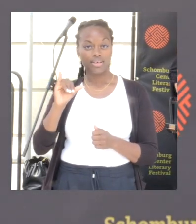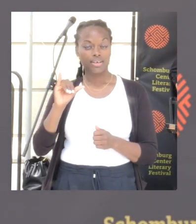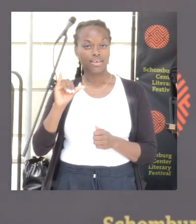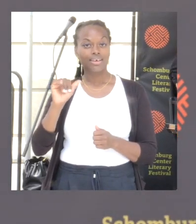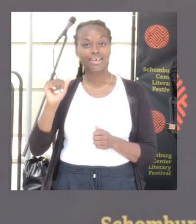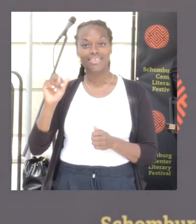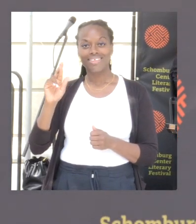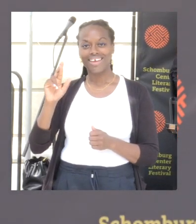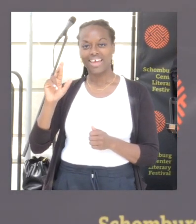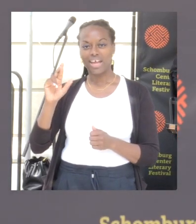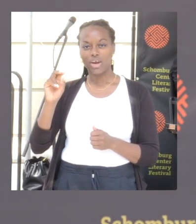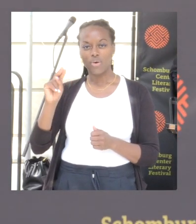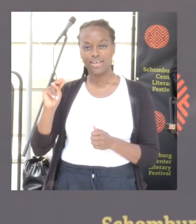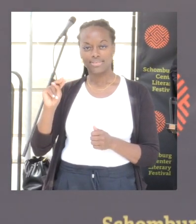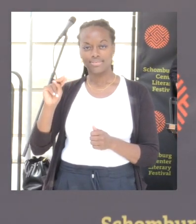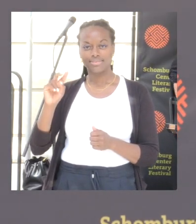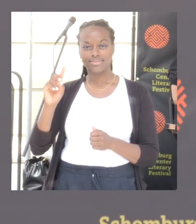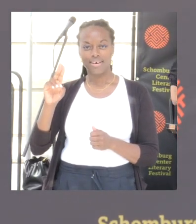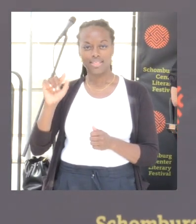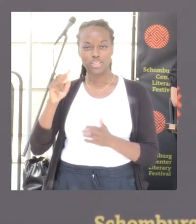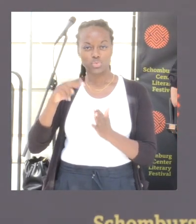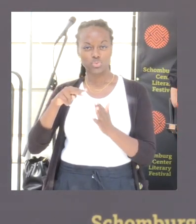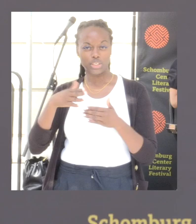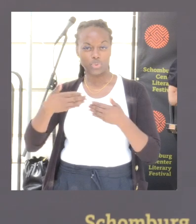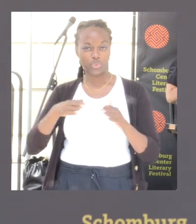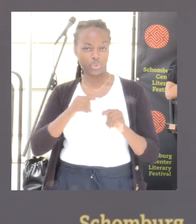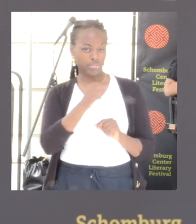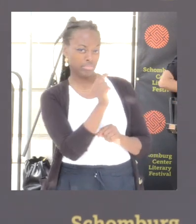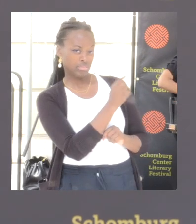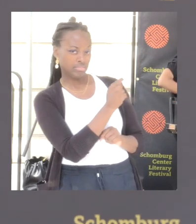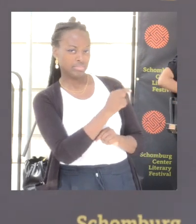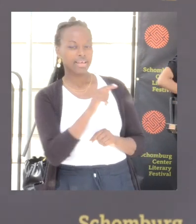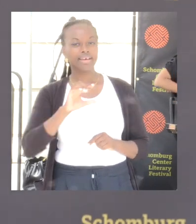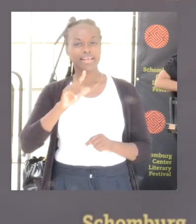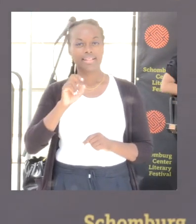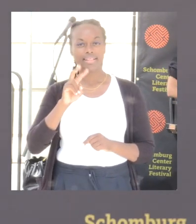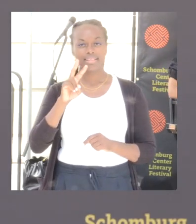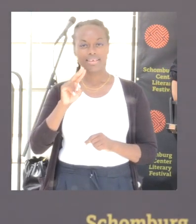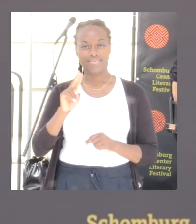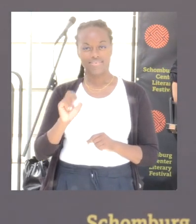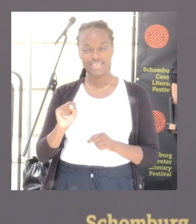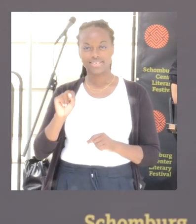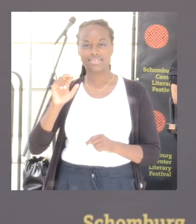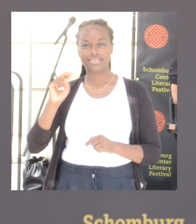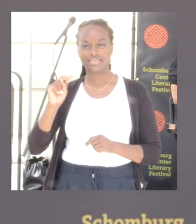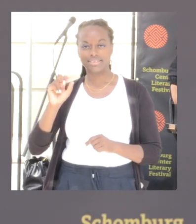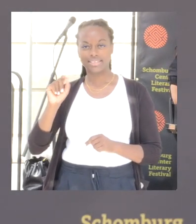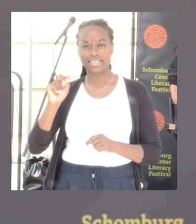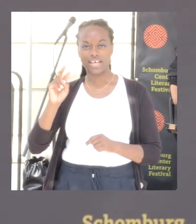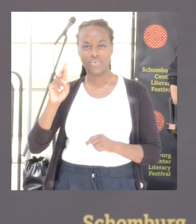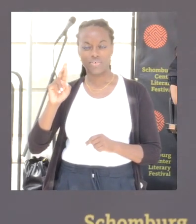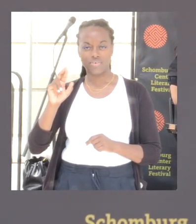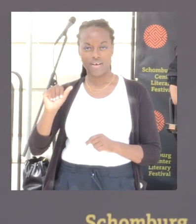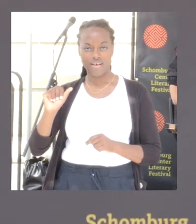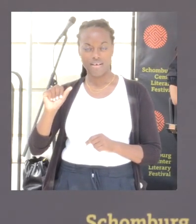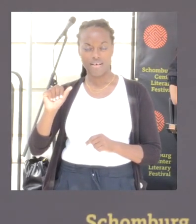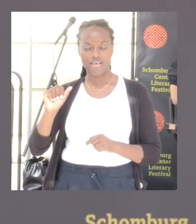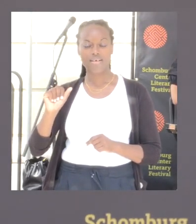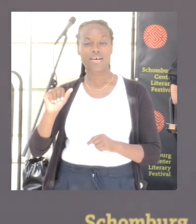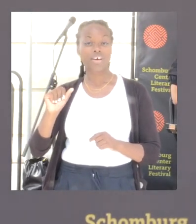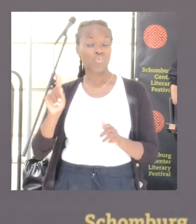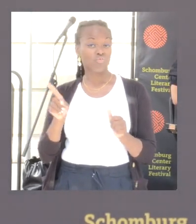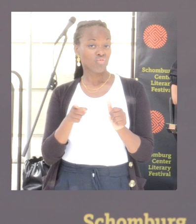Clevis Natera, who is a debut fiction author, and her book Naruto on the Park, and